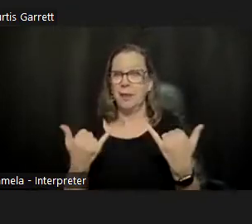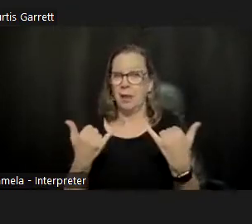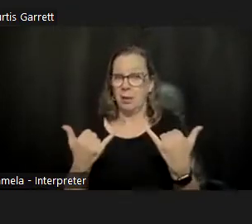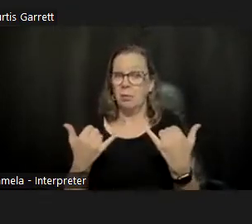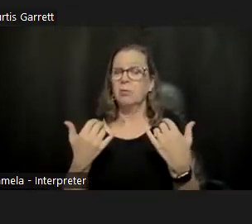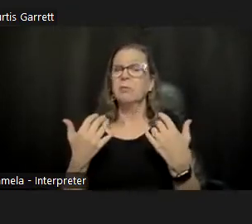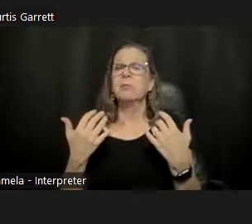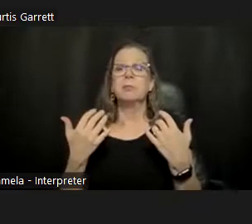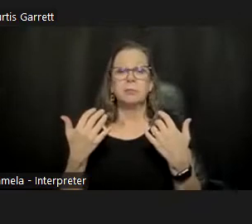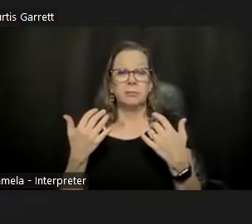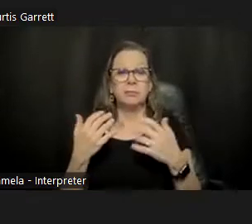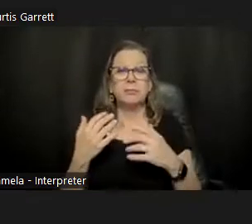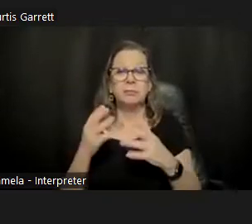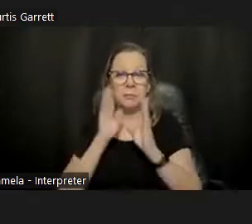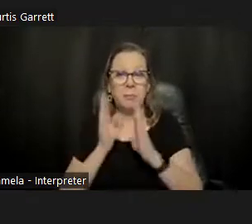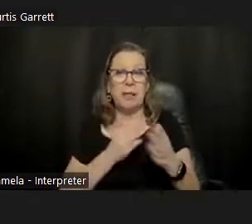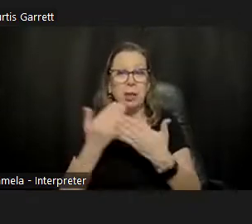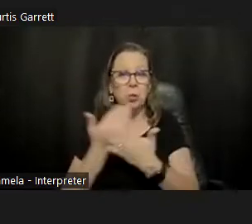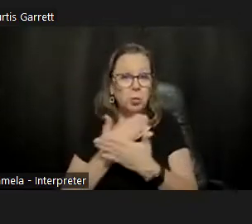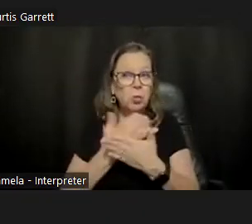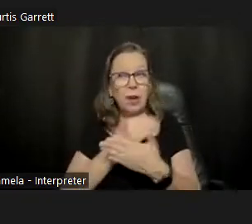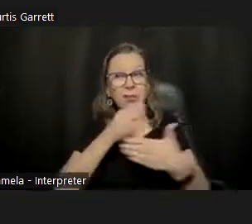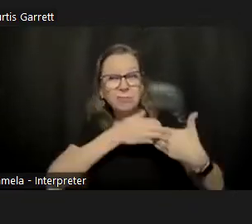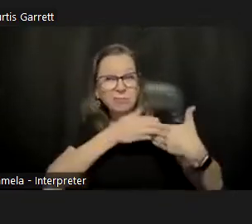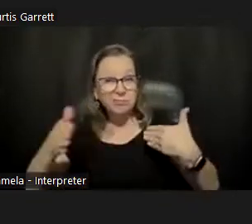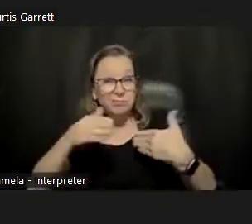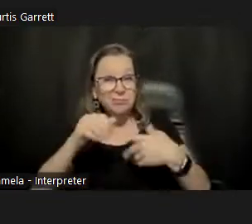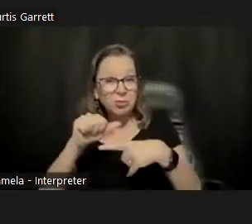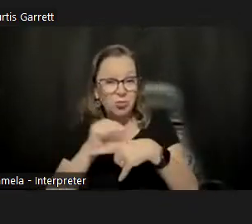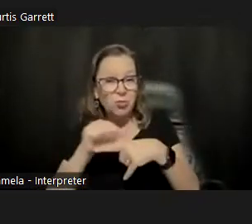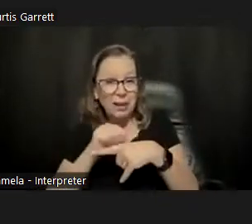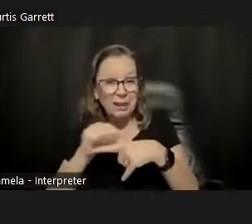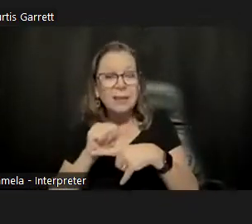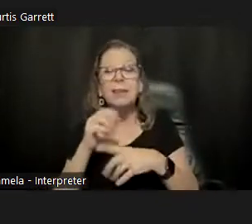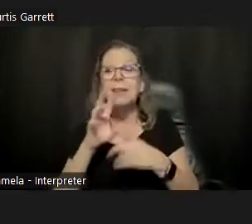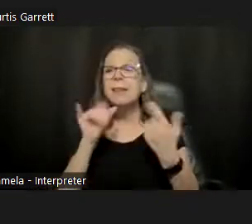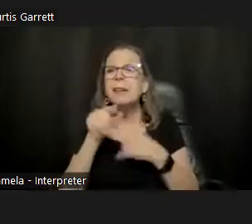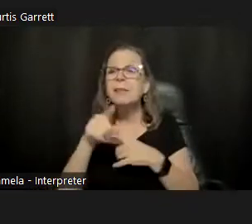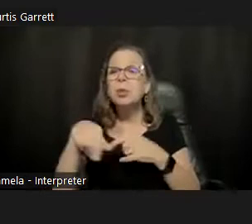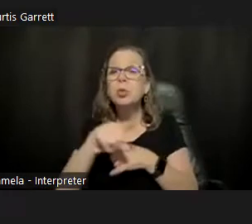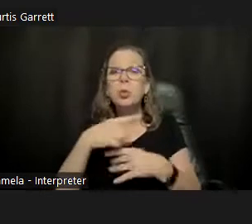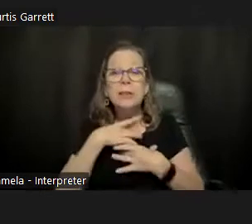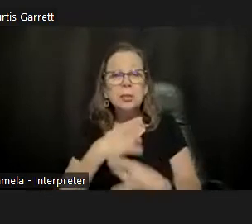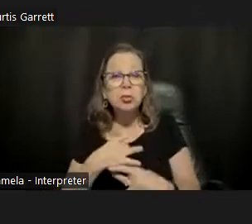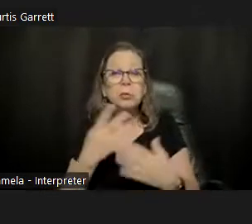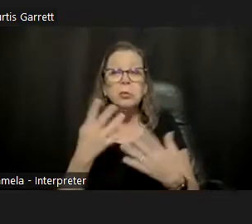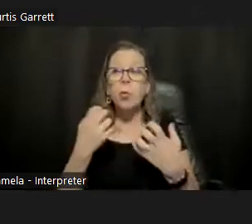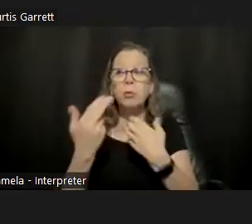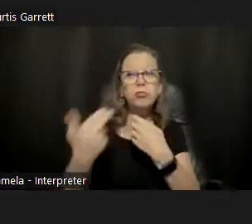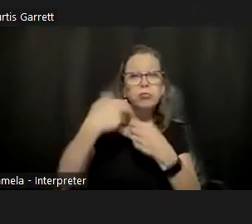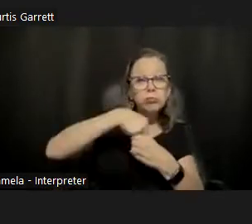on new and future trainings for anybody who would be interested in participating.